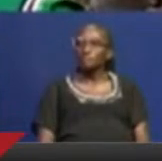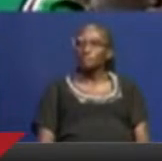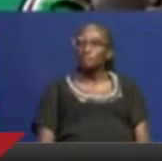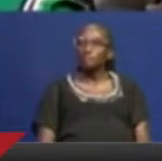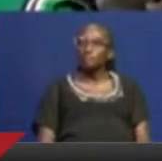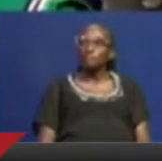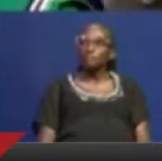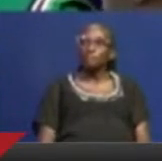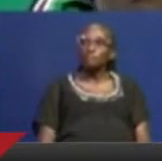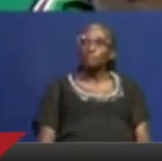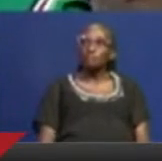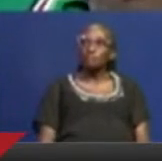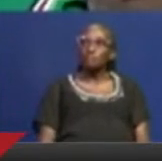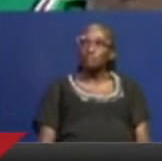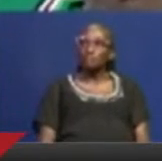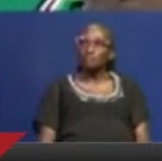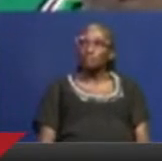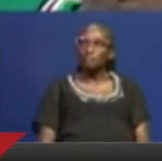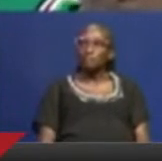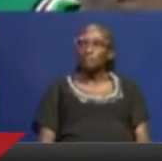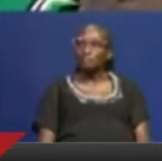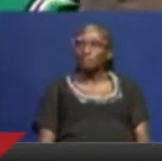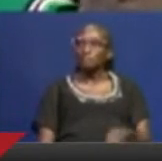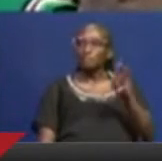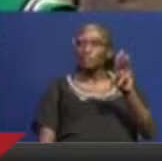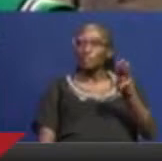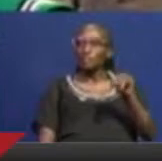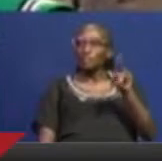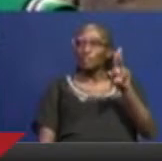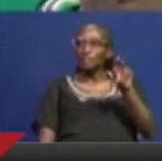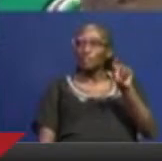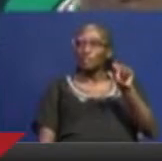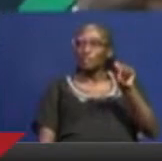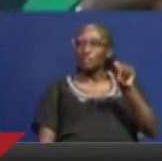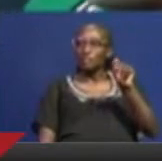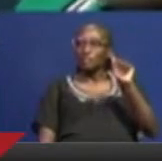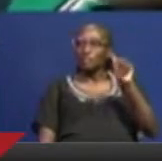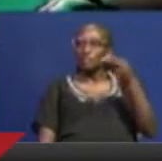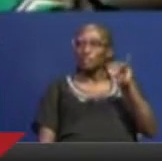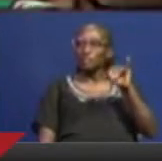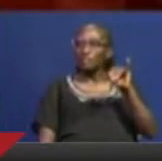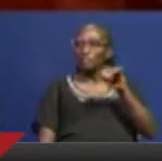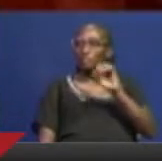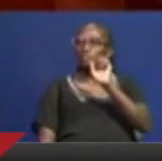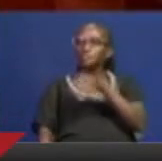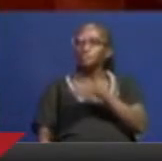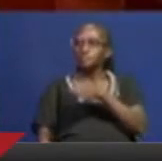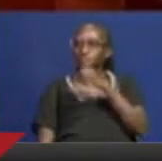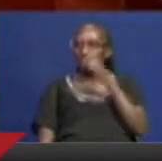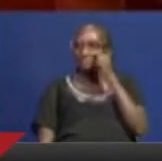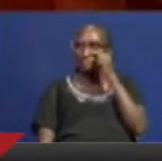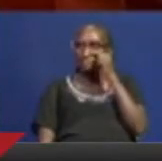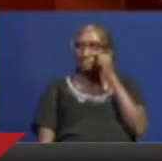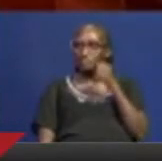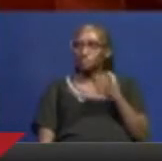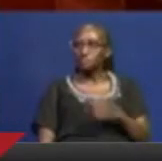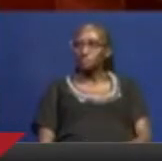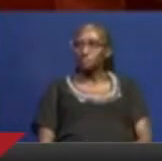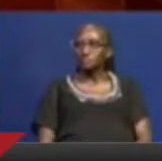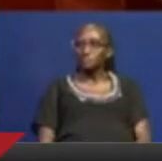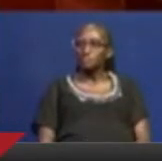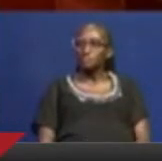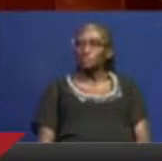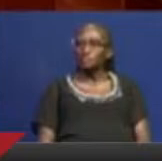repeat. Can I repeat? Kureso North Mutai Alfred Kibrono. Thank you.